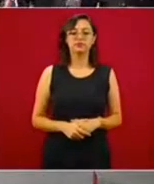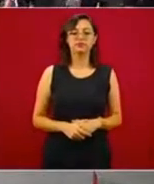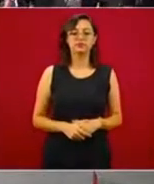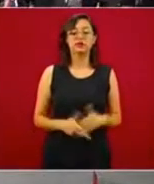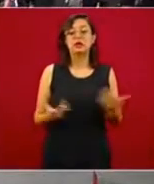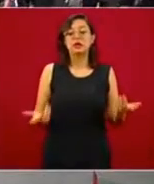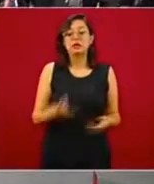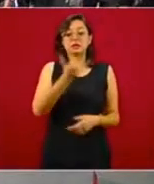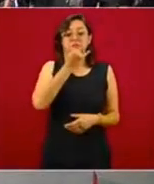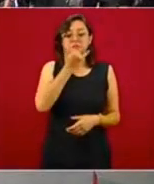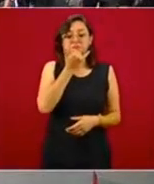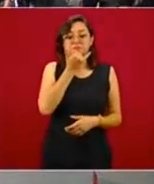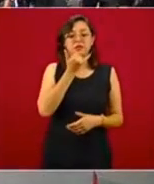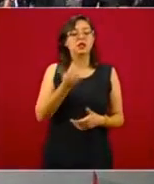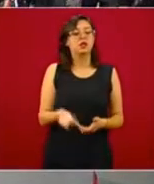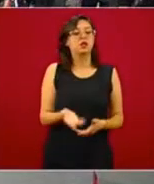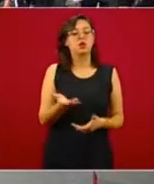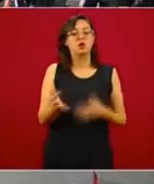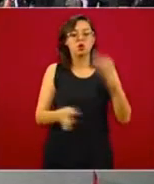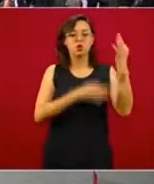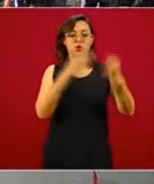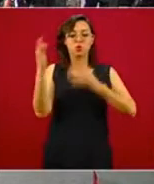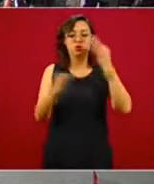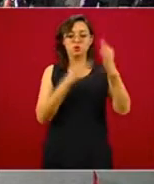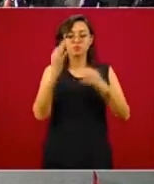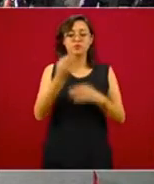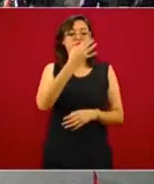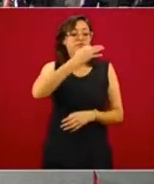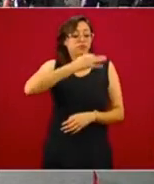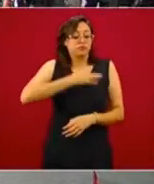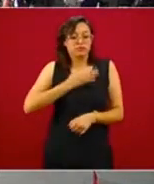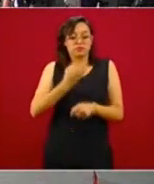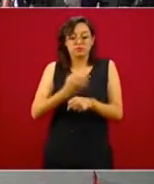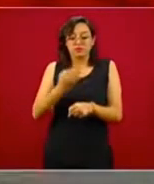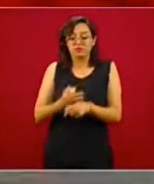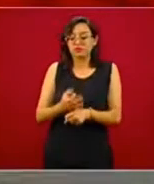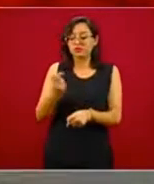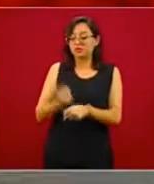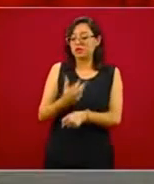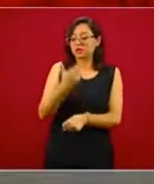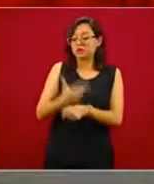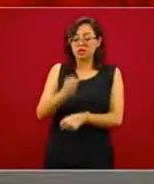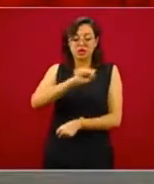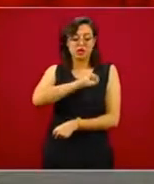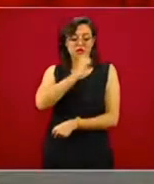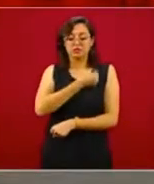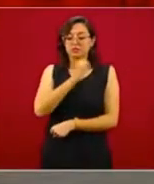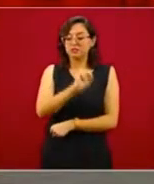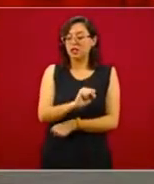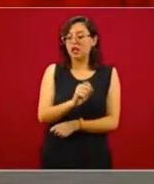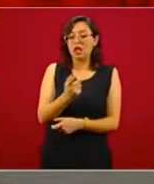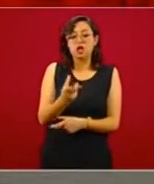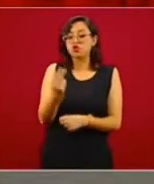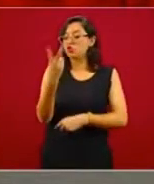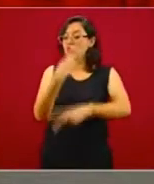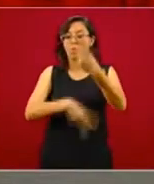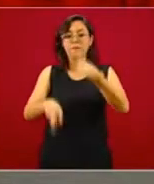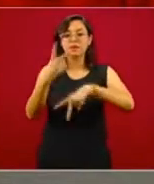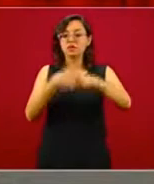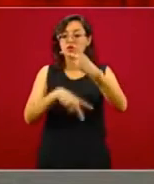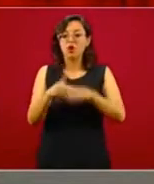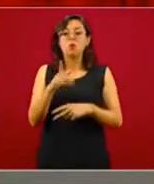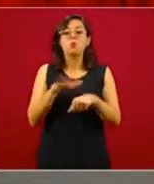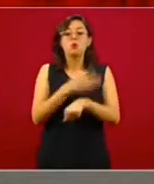claim. We have here an emerging positive news. The reason why the Minister of Health did not